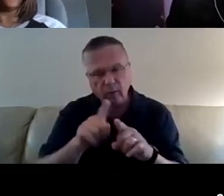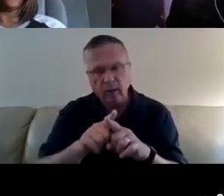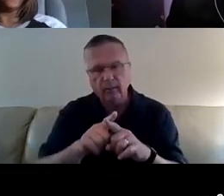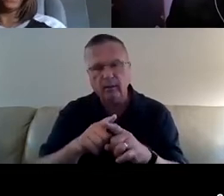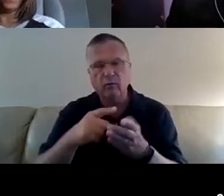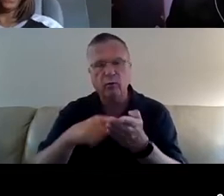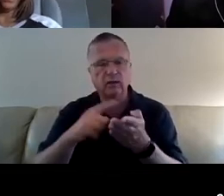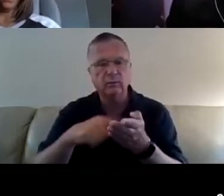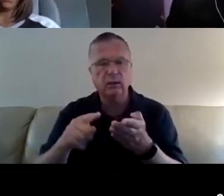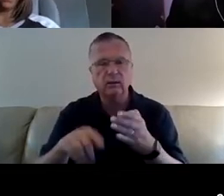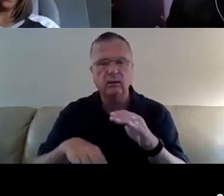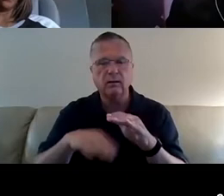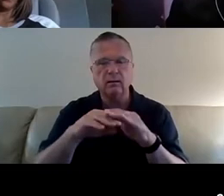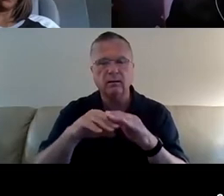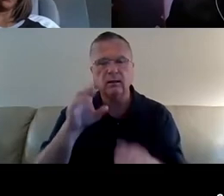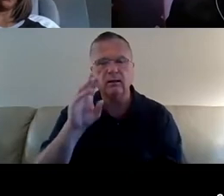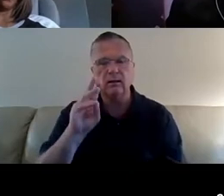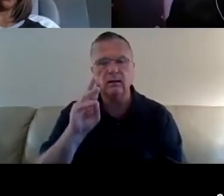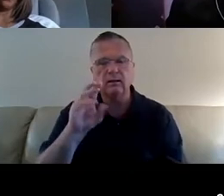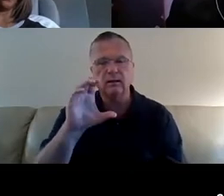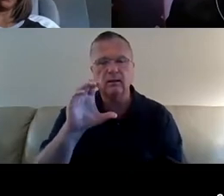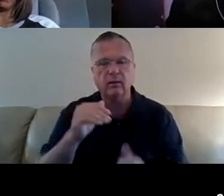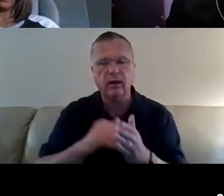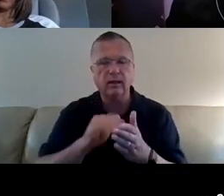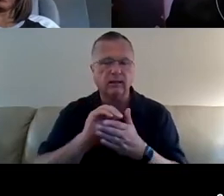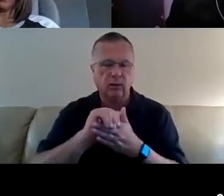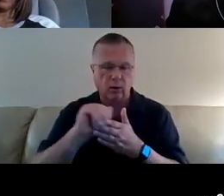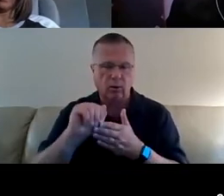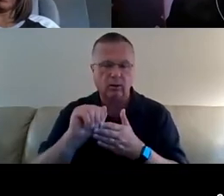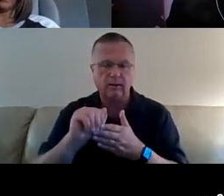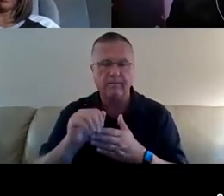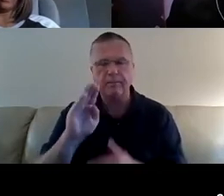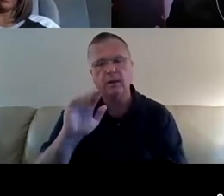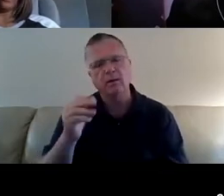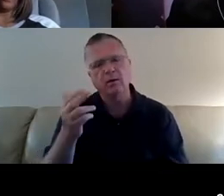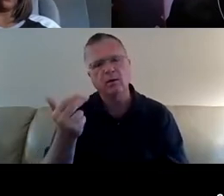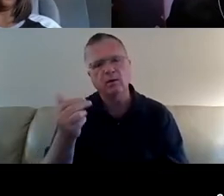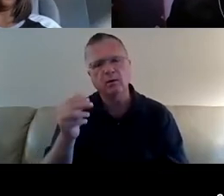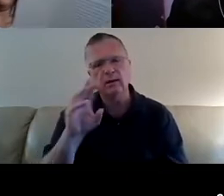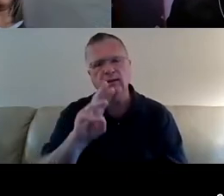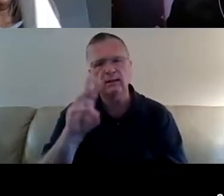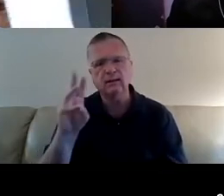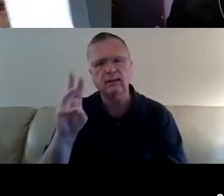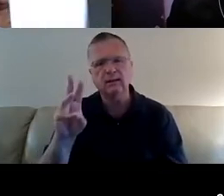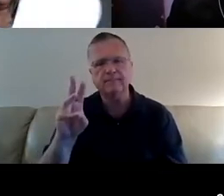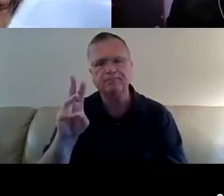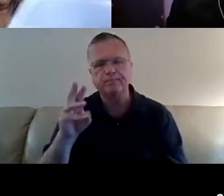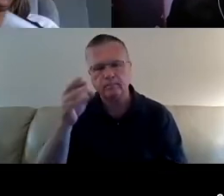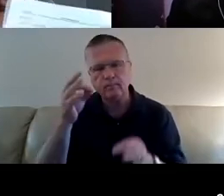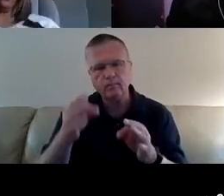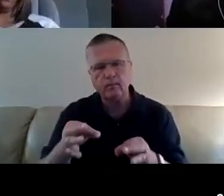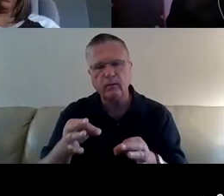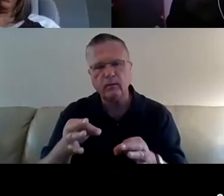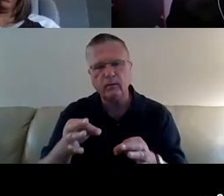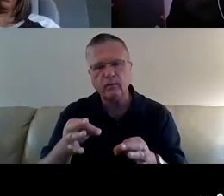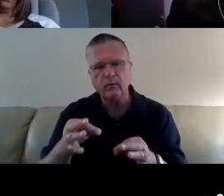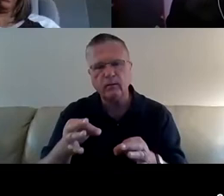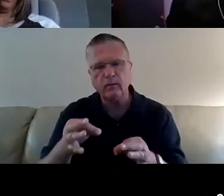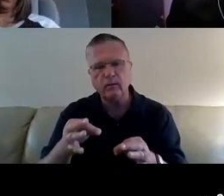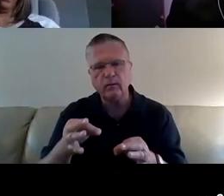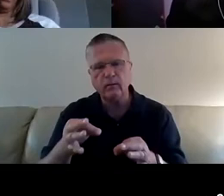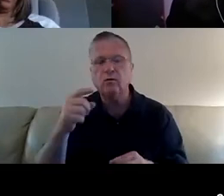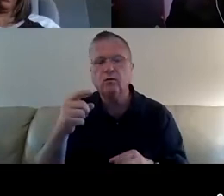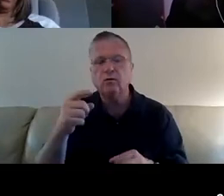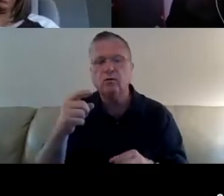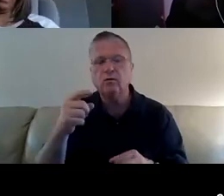exceed $600,000. Bill number 1366, resolution further amending and amending